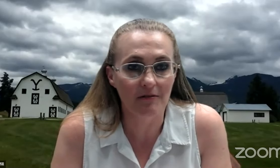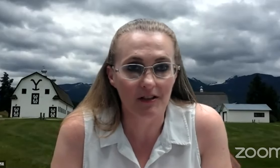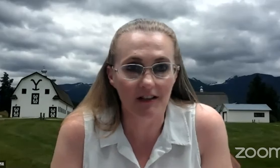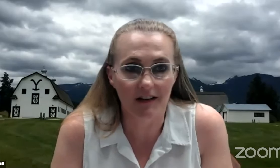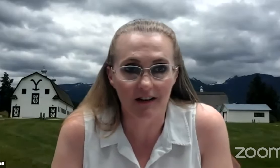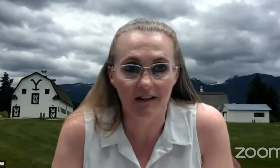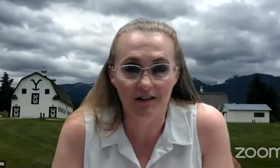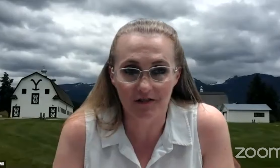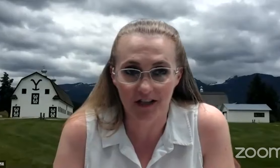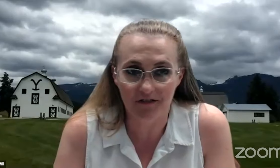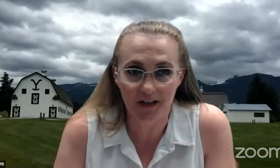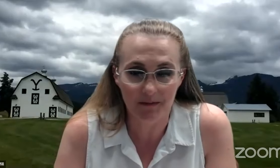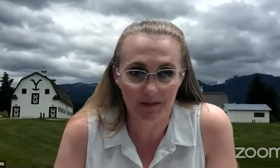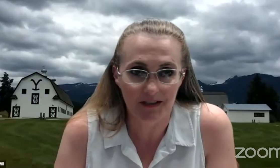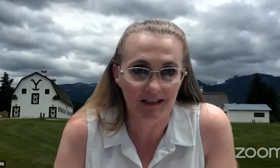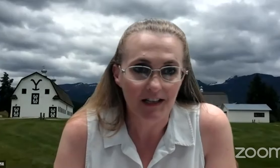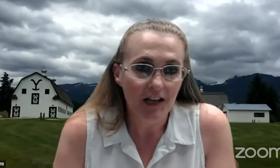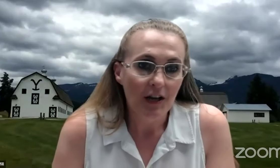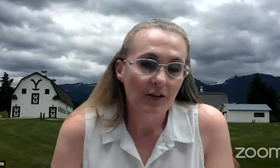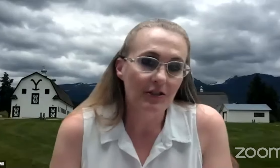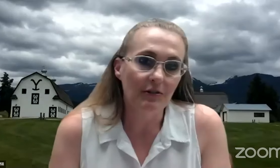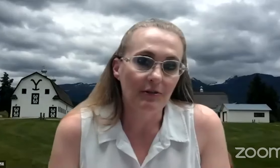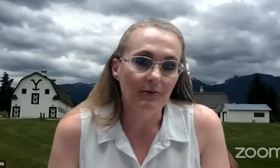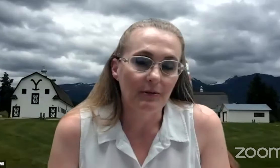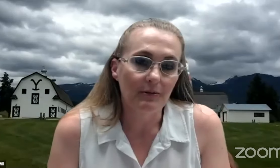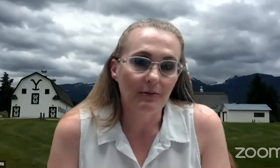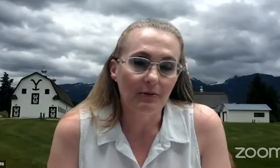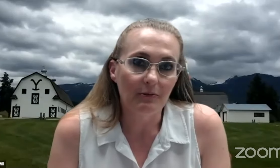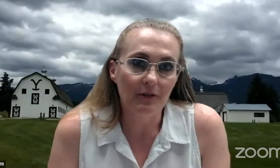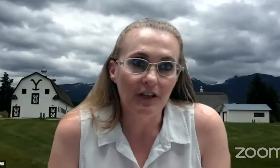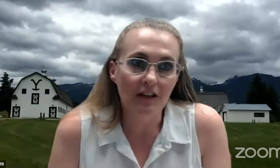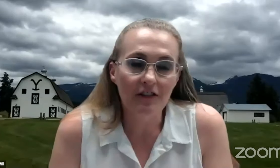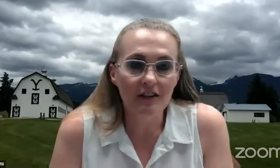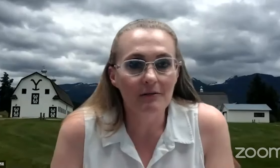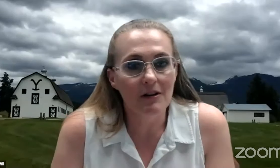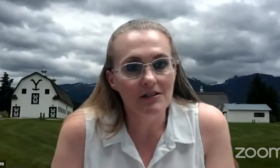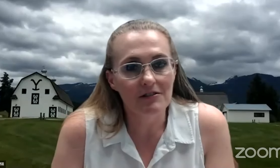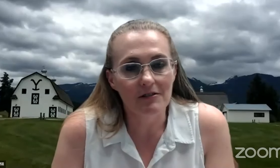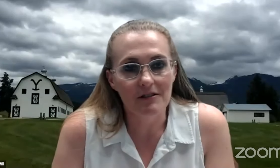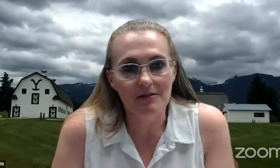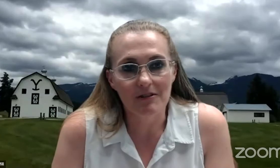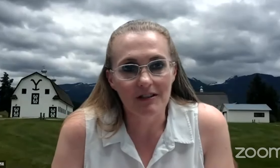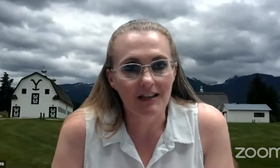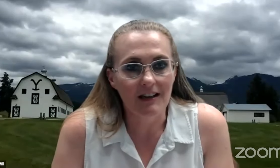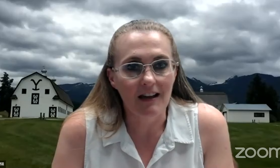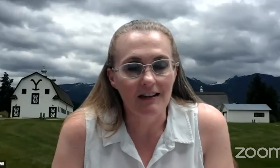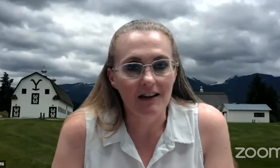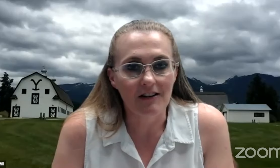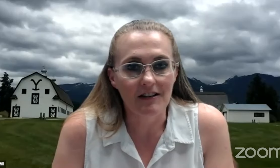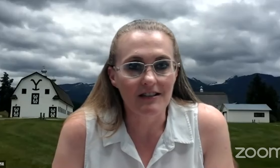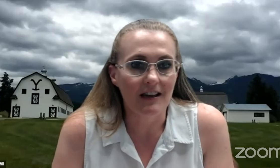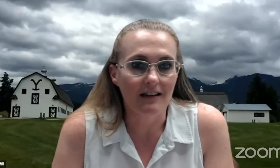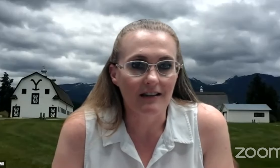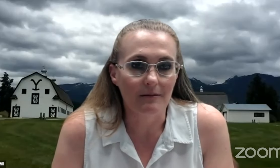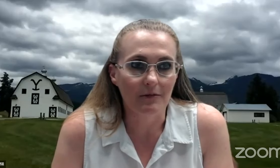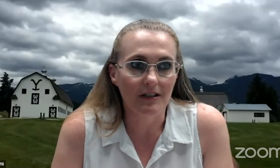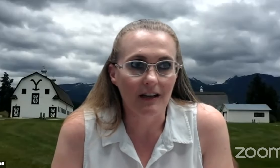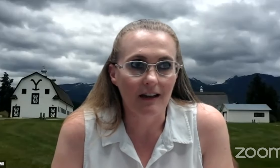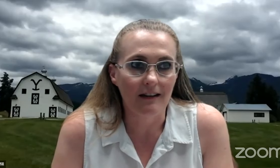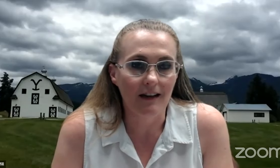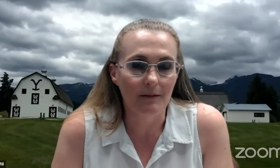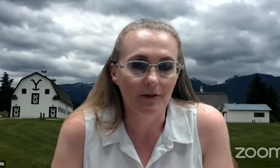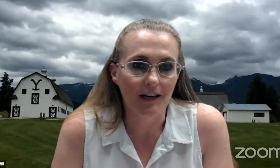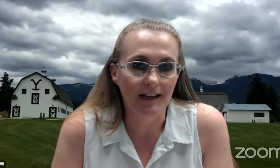in January on our new child development building. So the other thing that we're also doing is we're looking at areas that